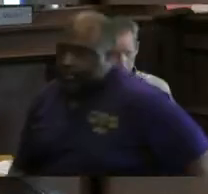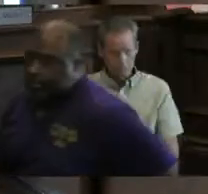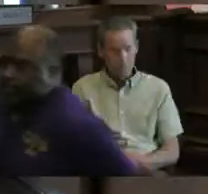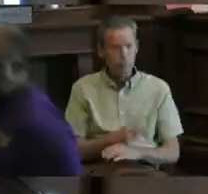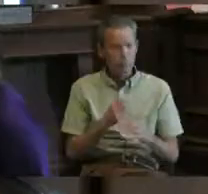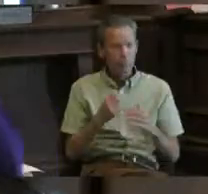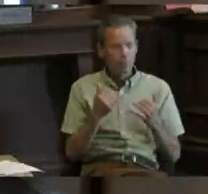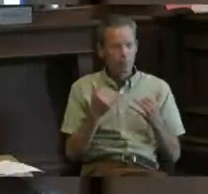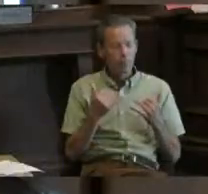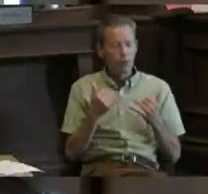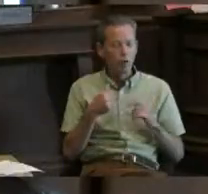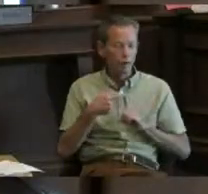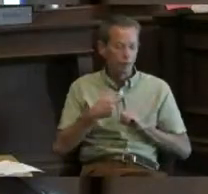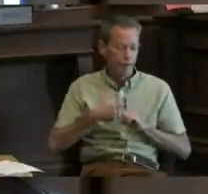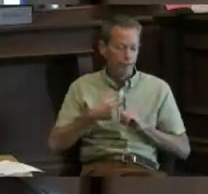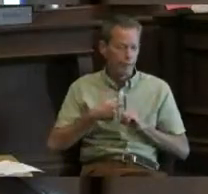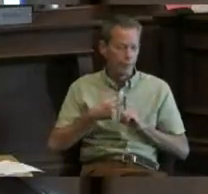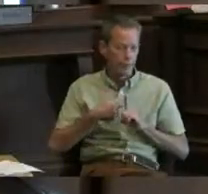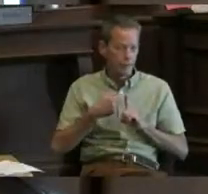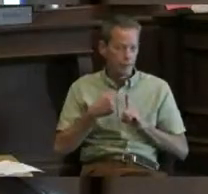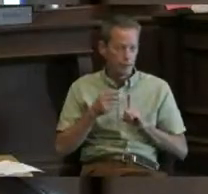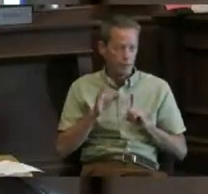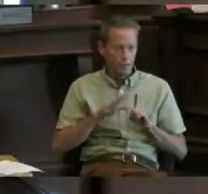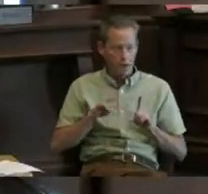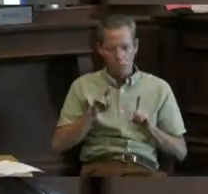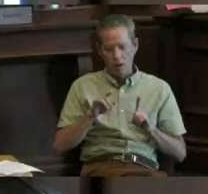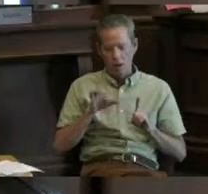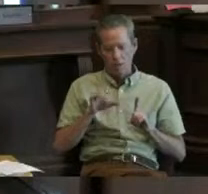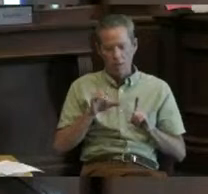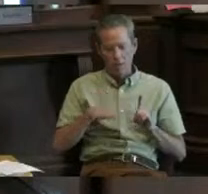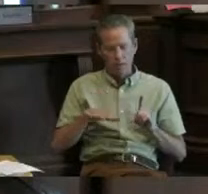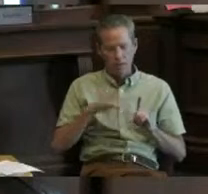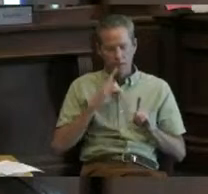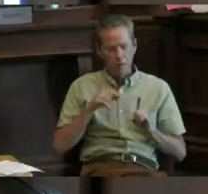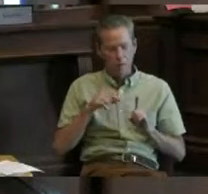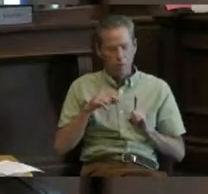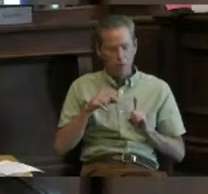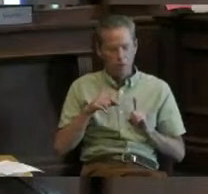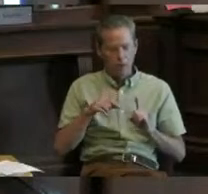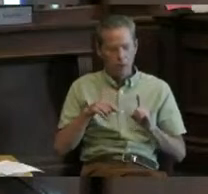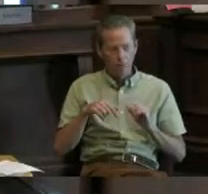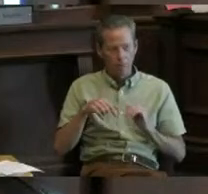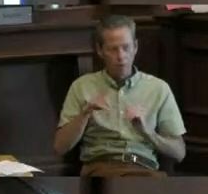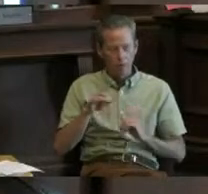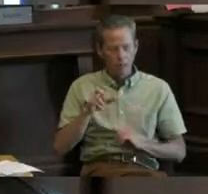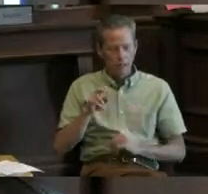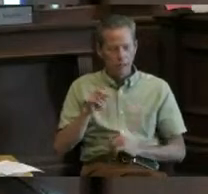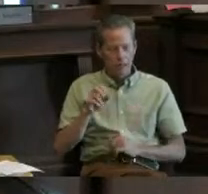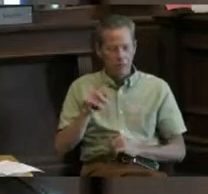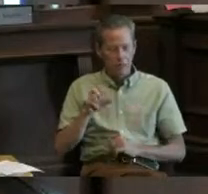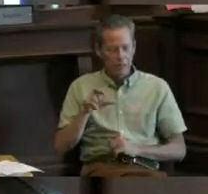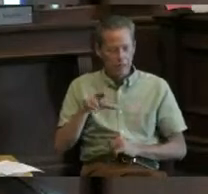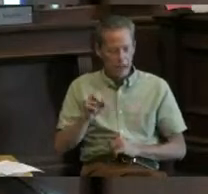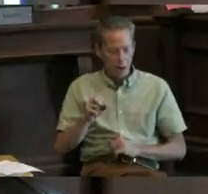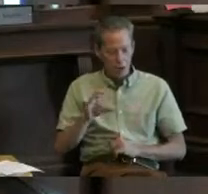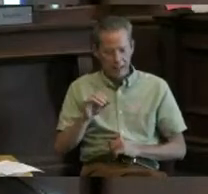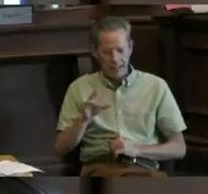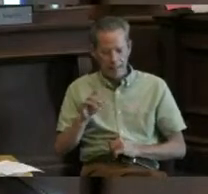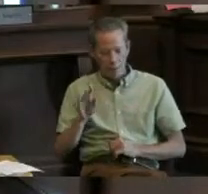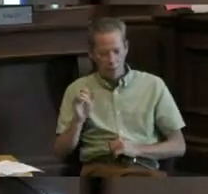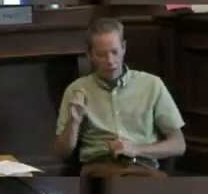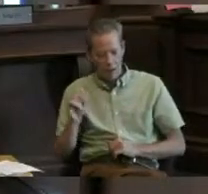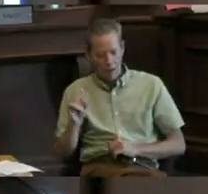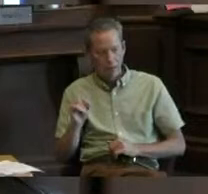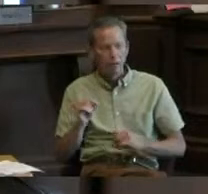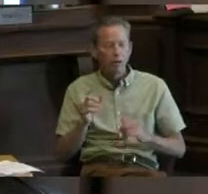We currently rent a lot for 100 spaces from the downstairs cabaret. They're slowly going out of business, so we wanted to buy the lot because